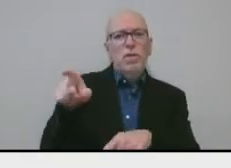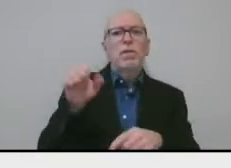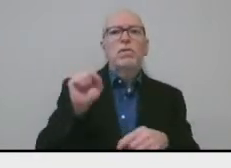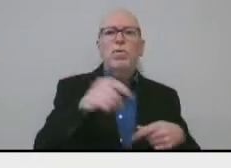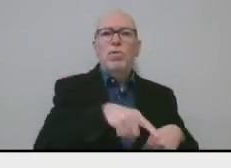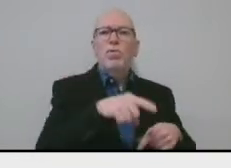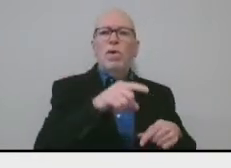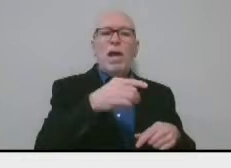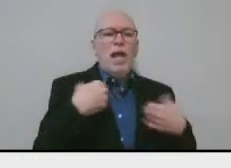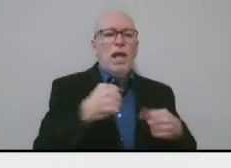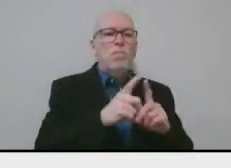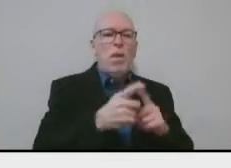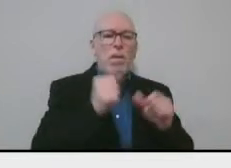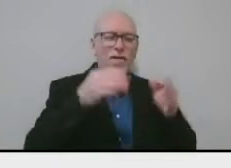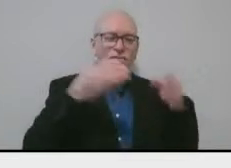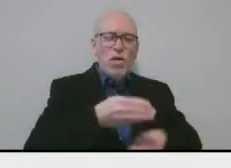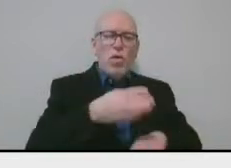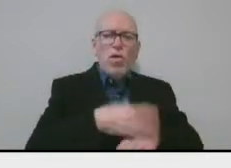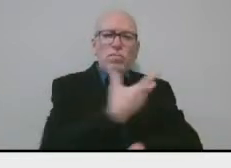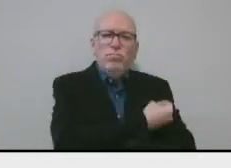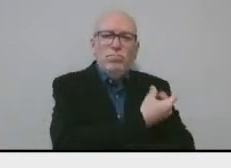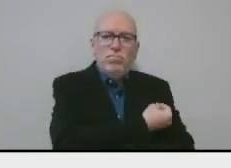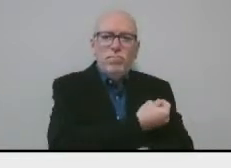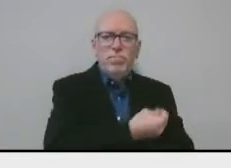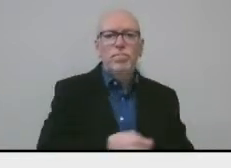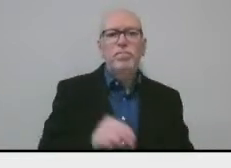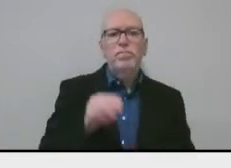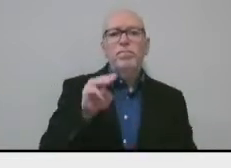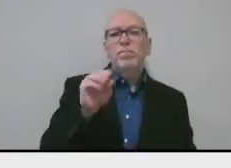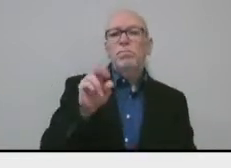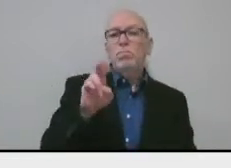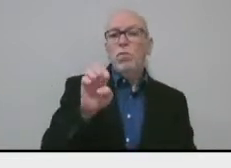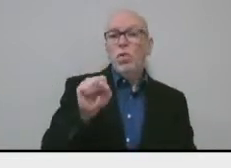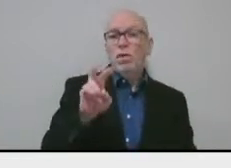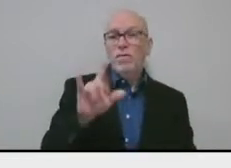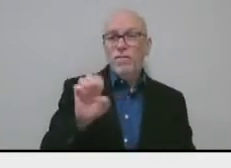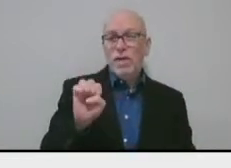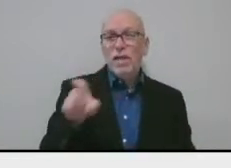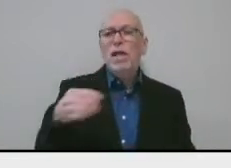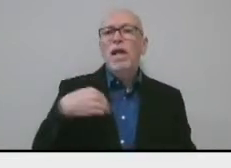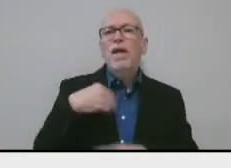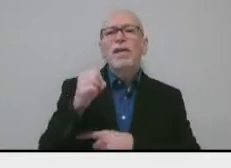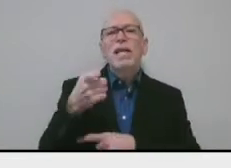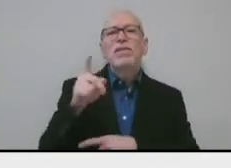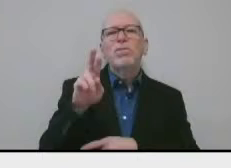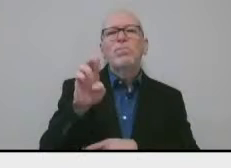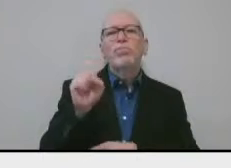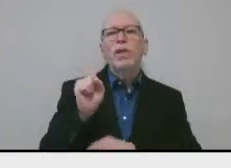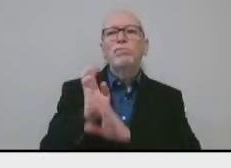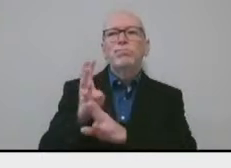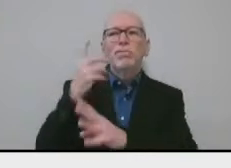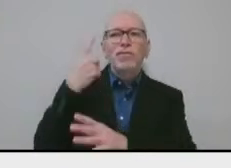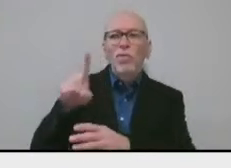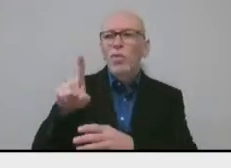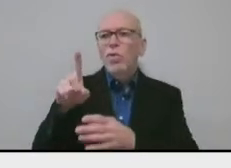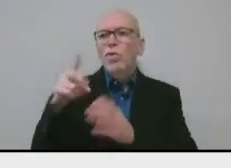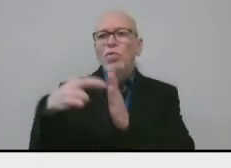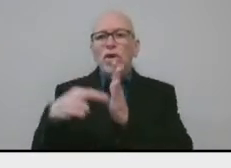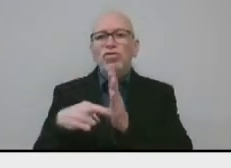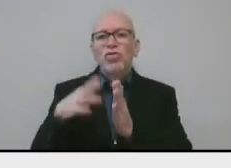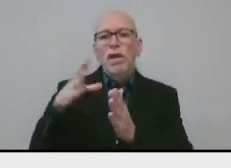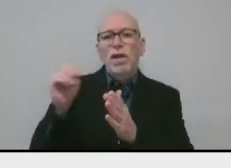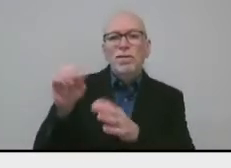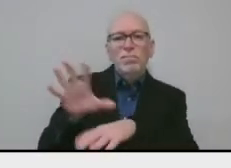vaccine. In Mooresville, the library set up an express station for COVID vaccine appointment scheduling and registration, and nearly